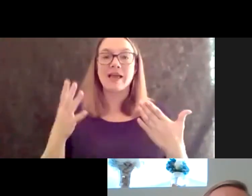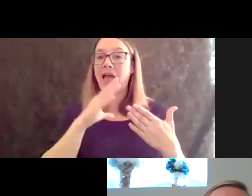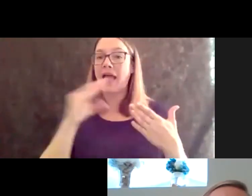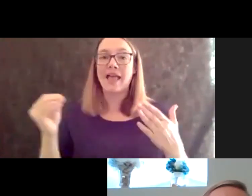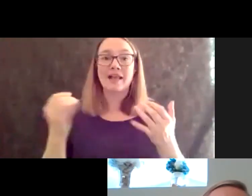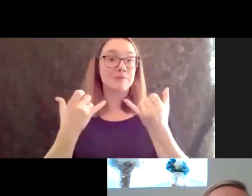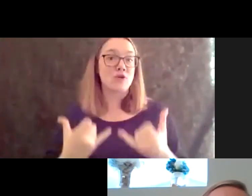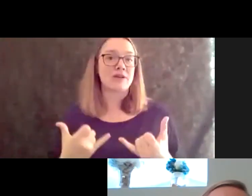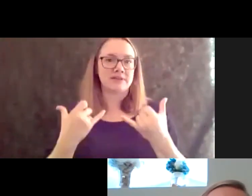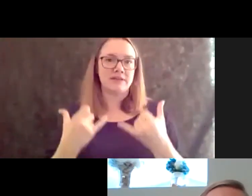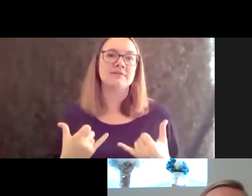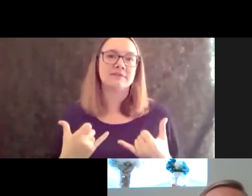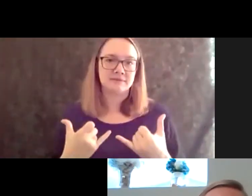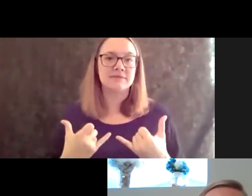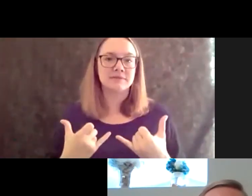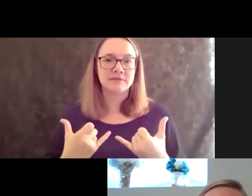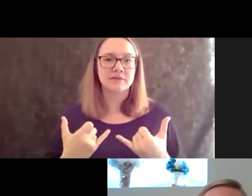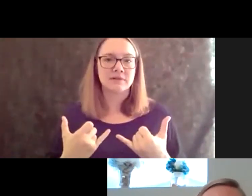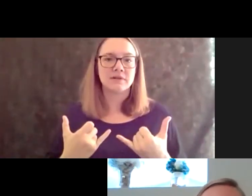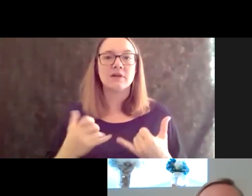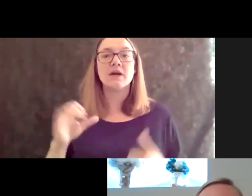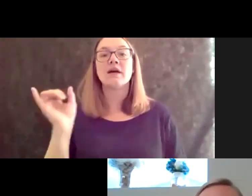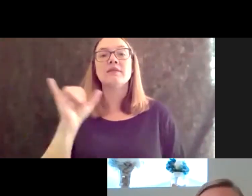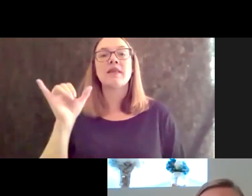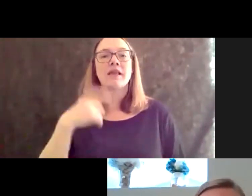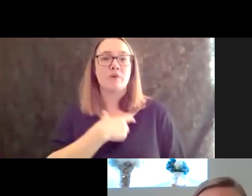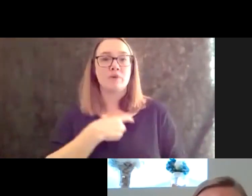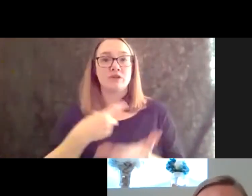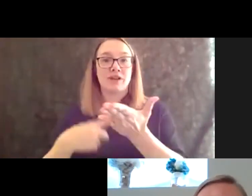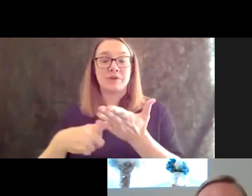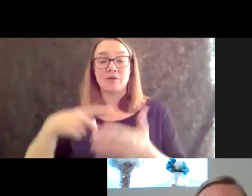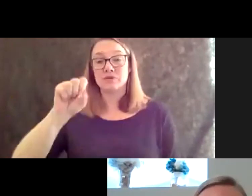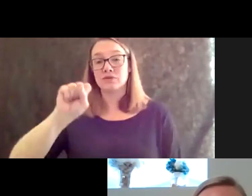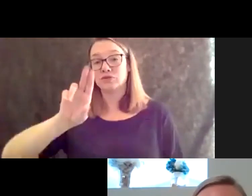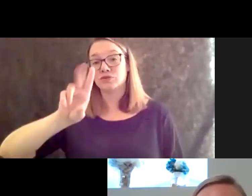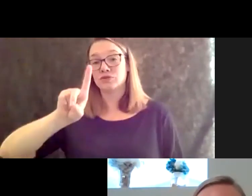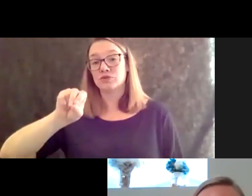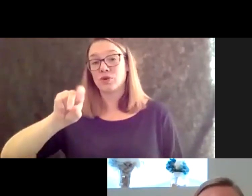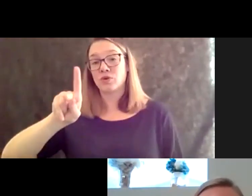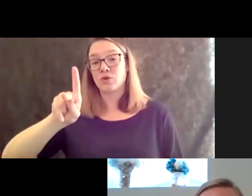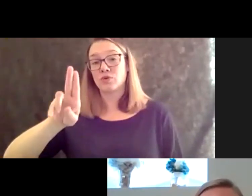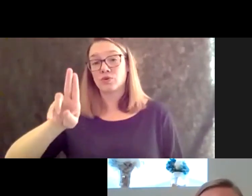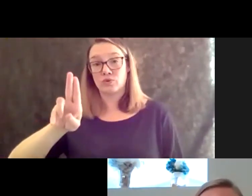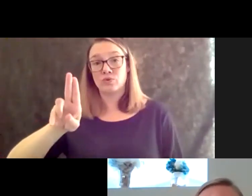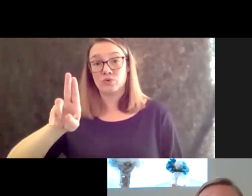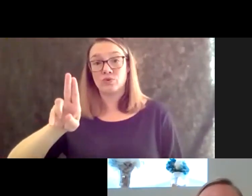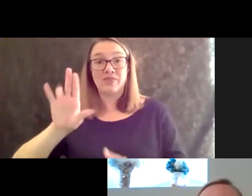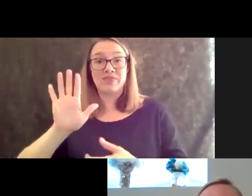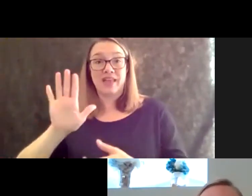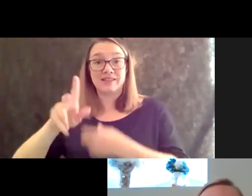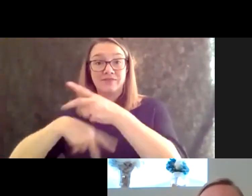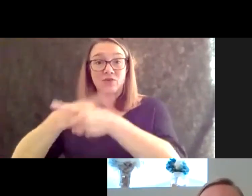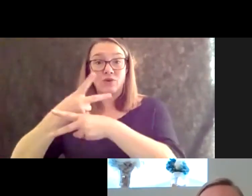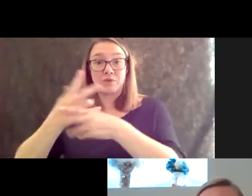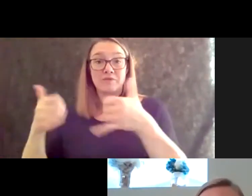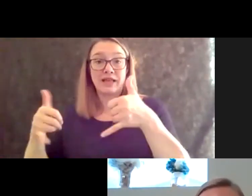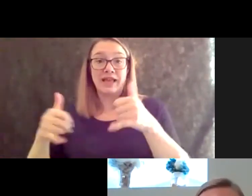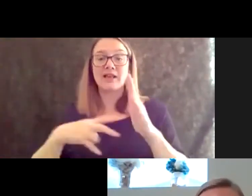So like we were just talking about, Sudoku is a form of play. Reading is definitely a form of play.